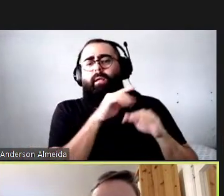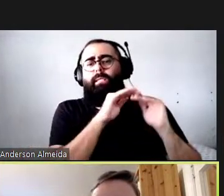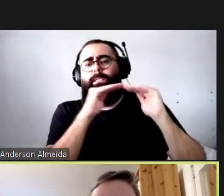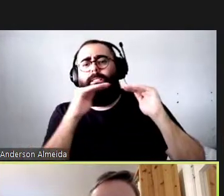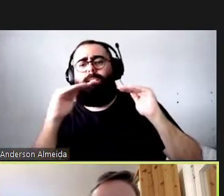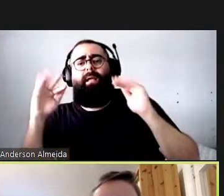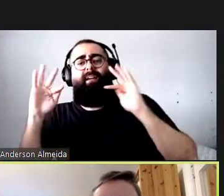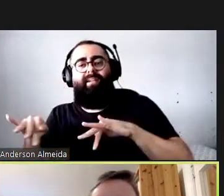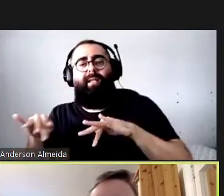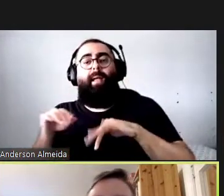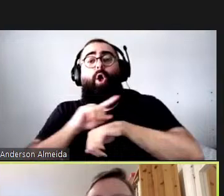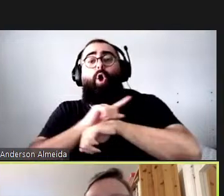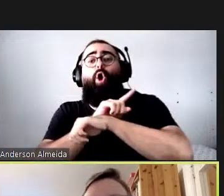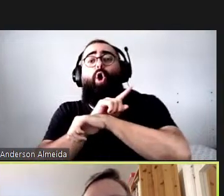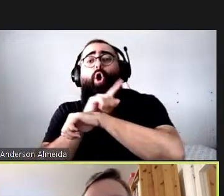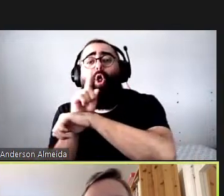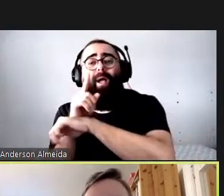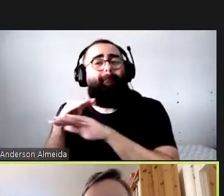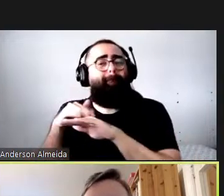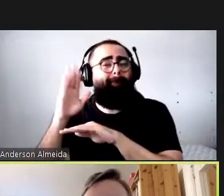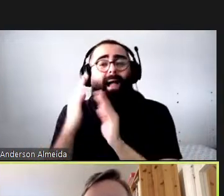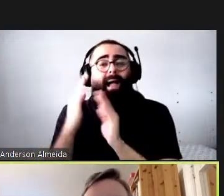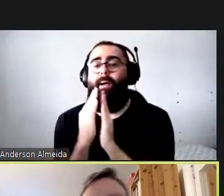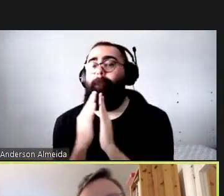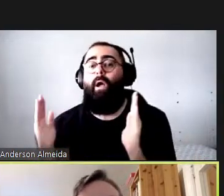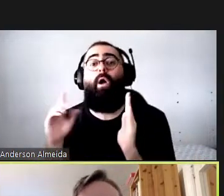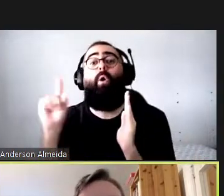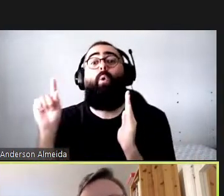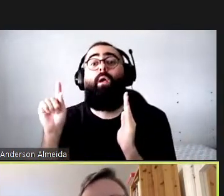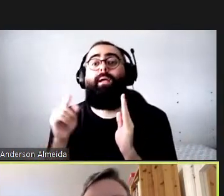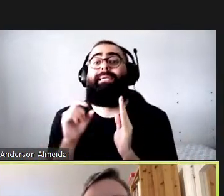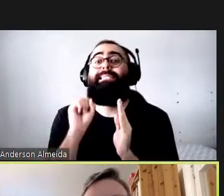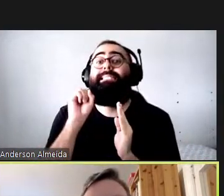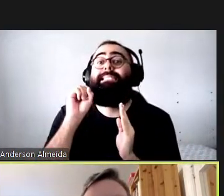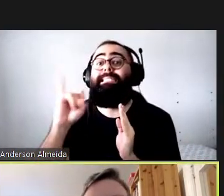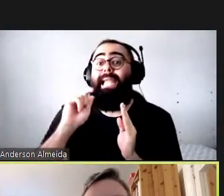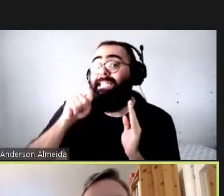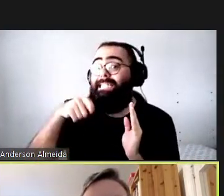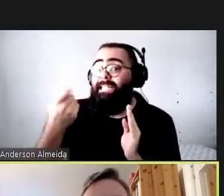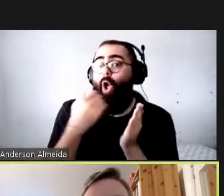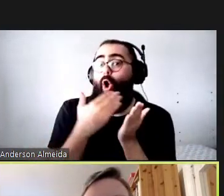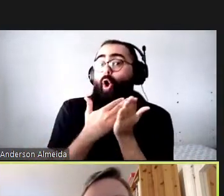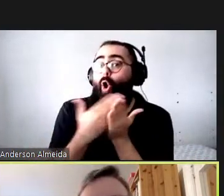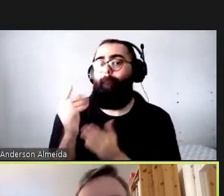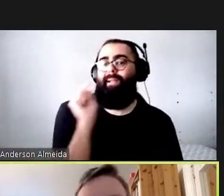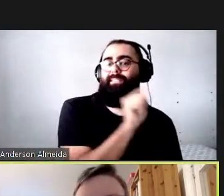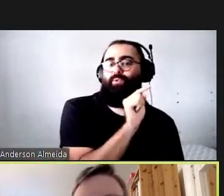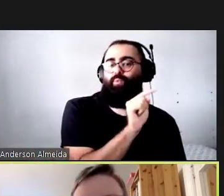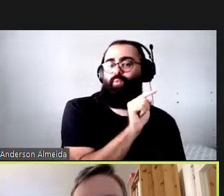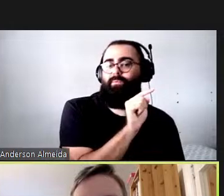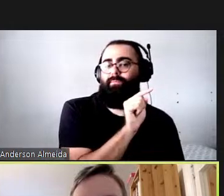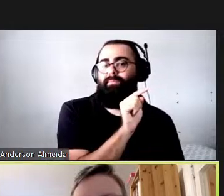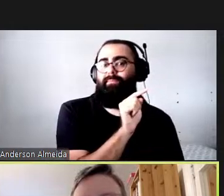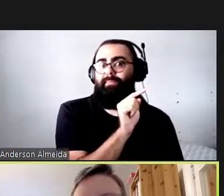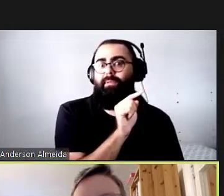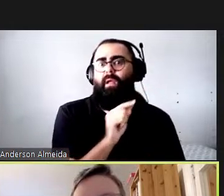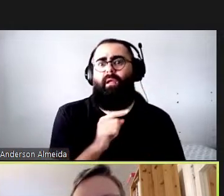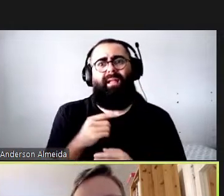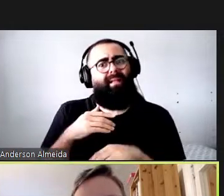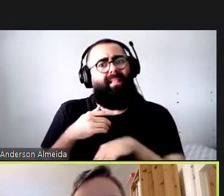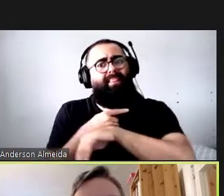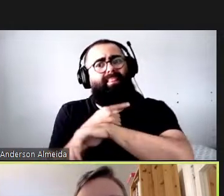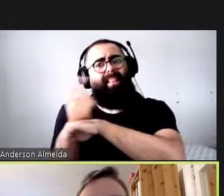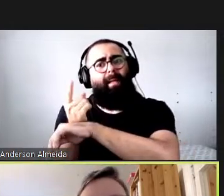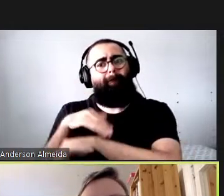when the sign was in phrase final position, at least for 2 of the signs. One of the signs behaved a little bit